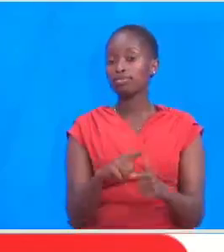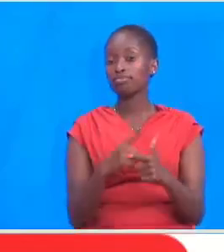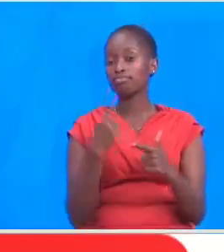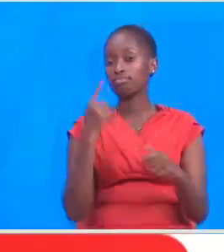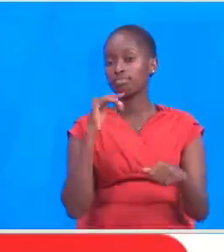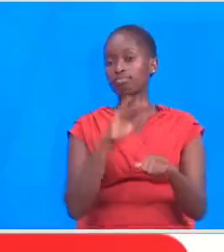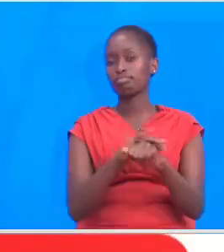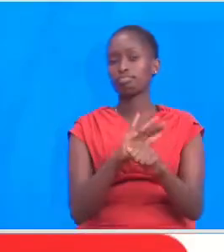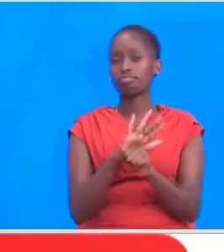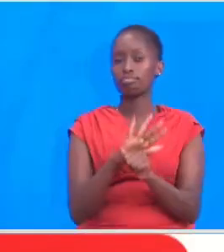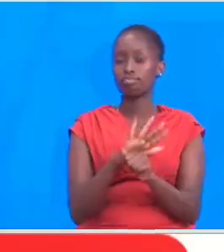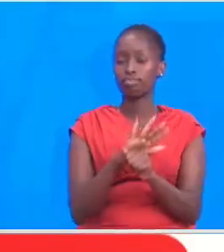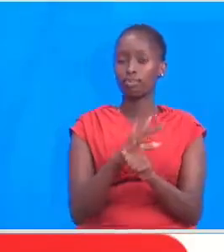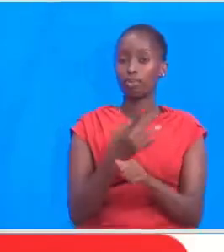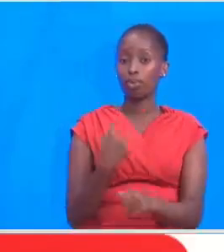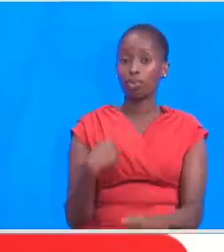want